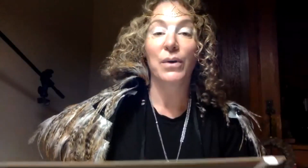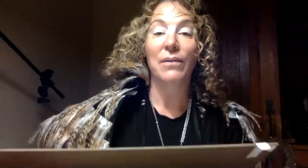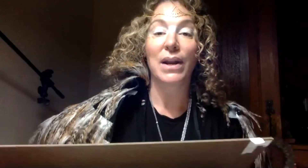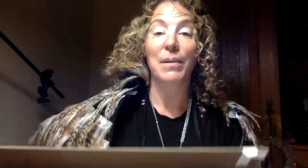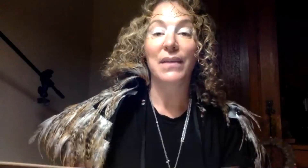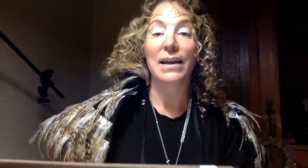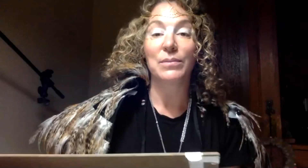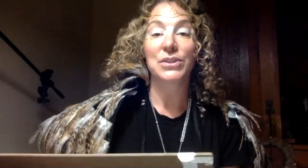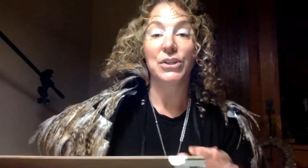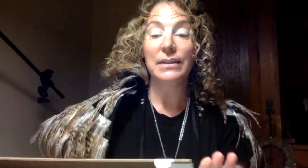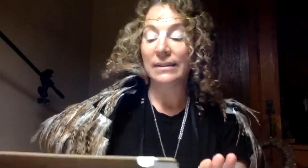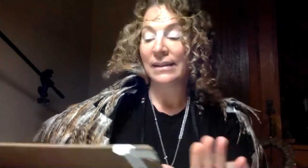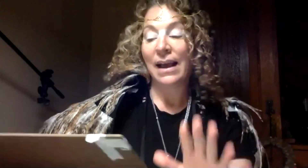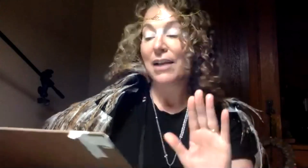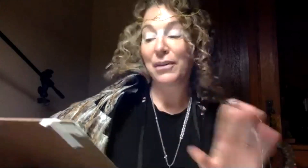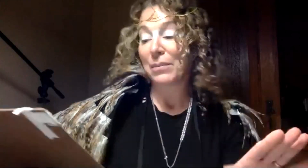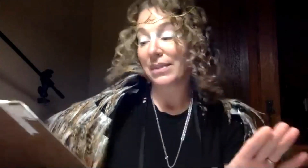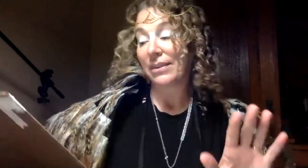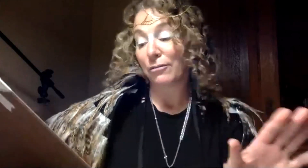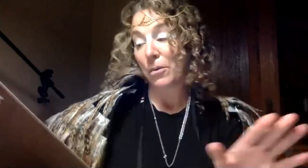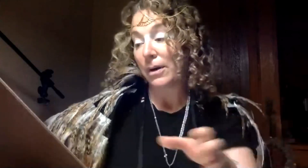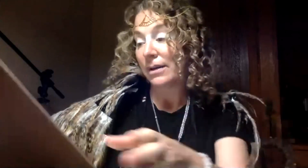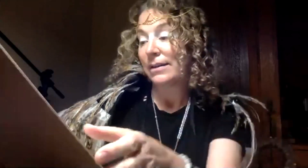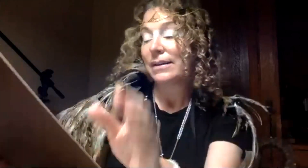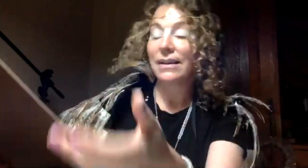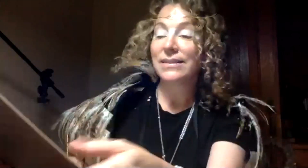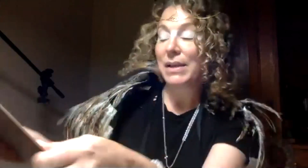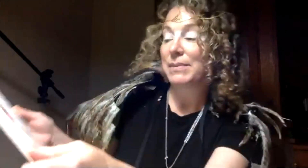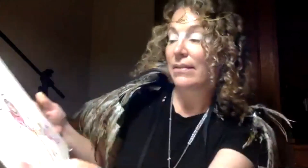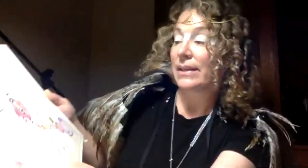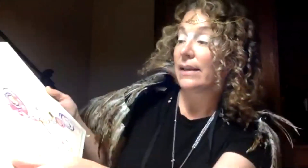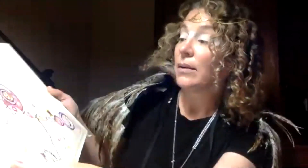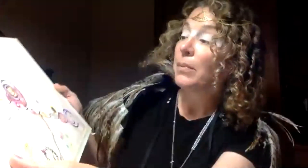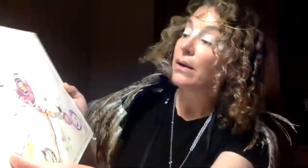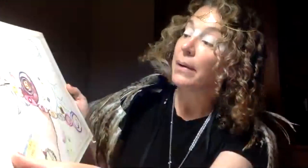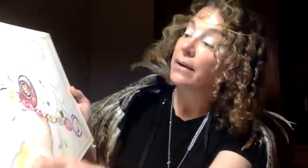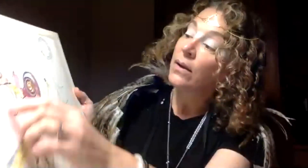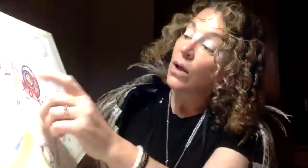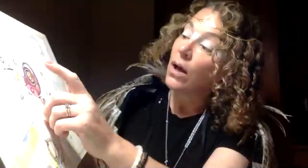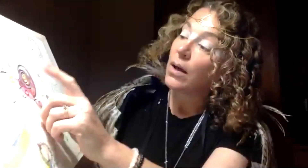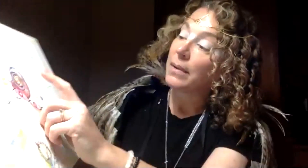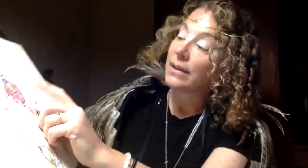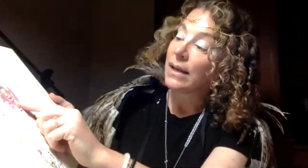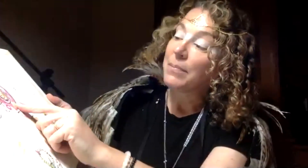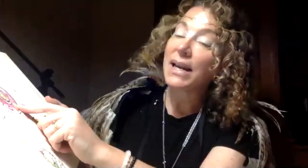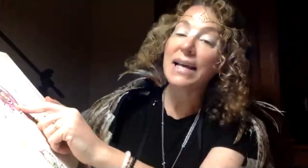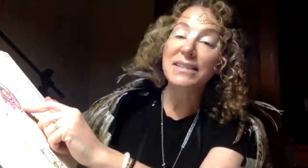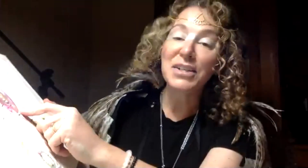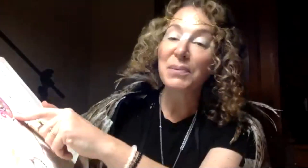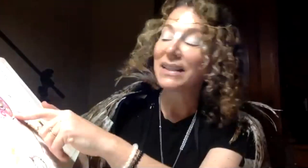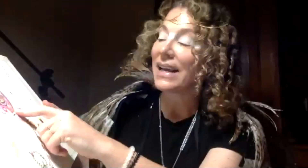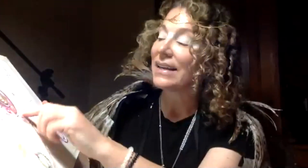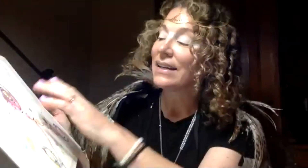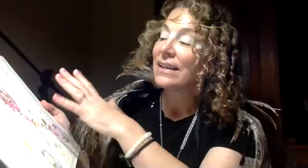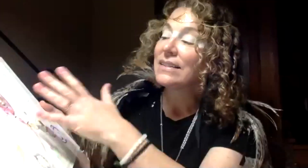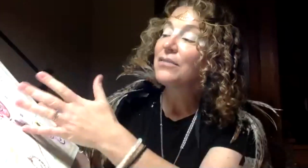at one point I read about that and it was good. I forget what they're for. This makes me sound like an idiot. But anyway, but it has to